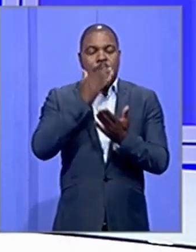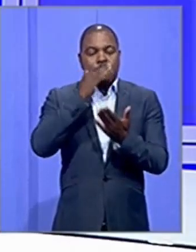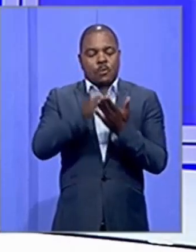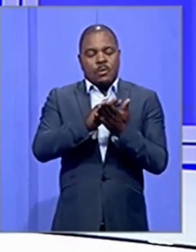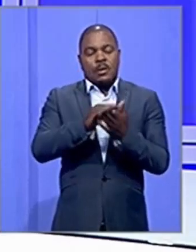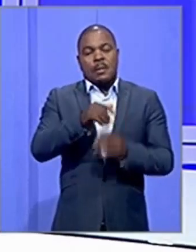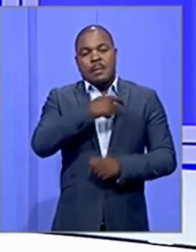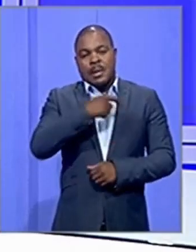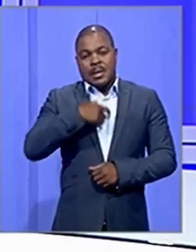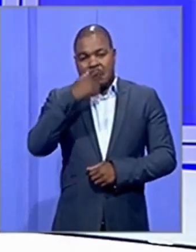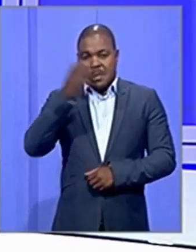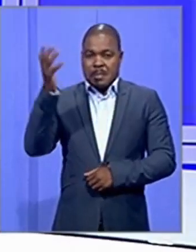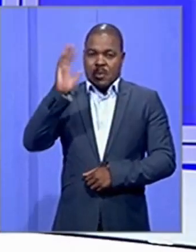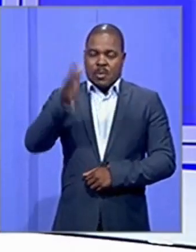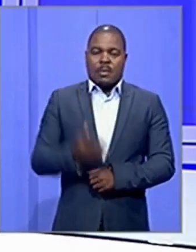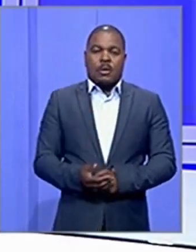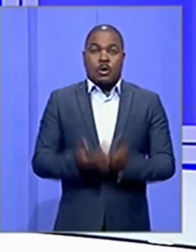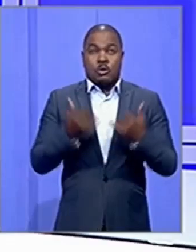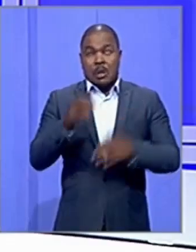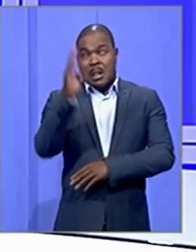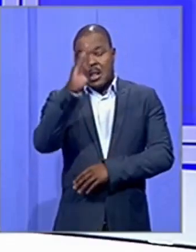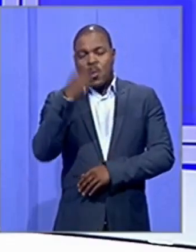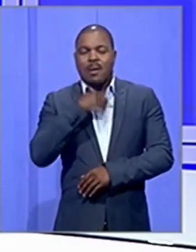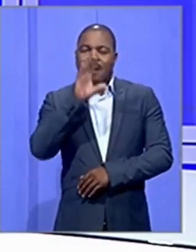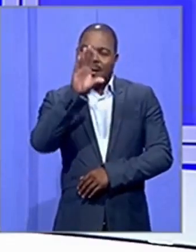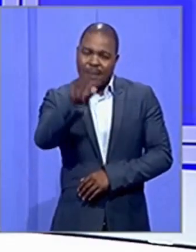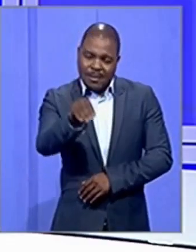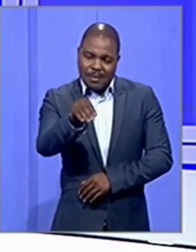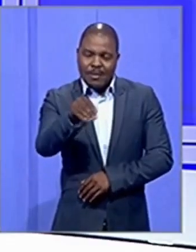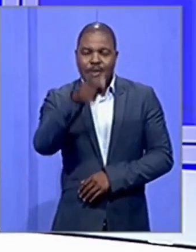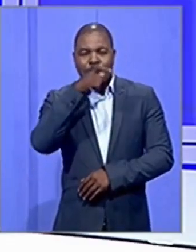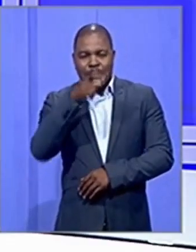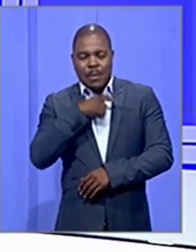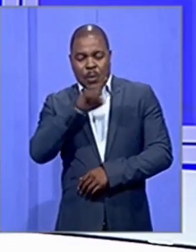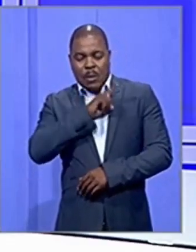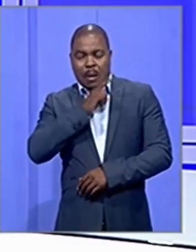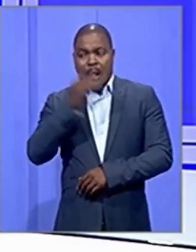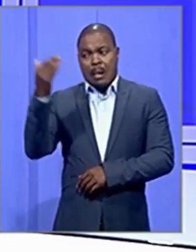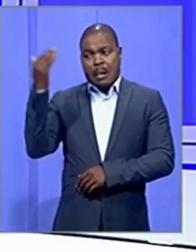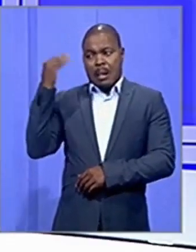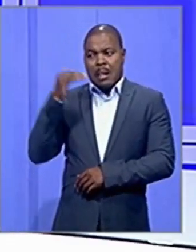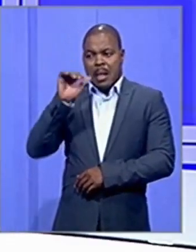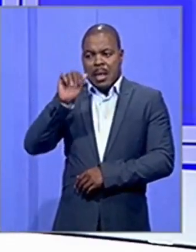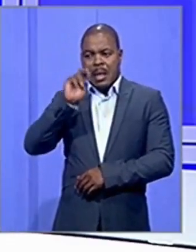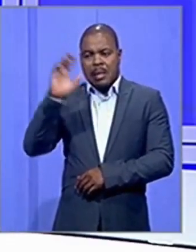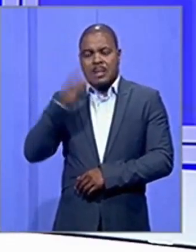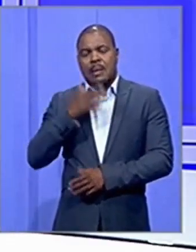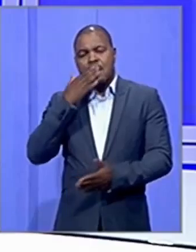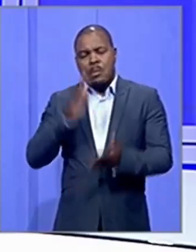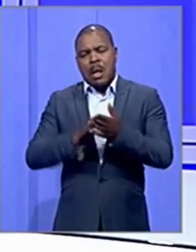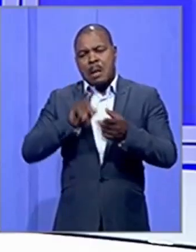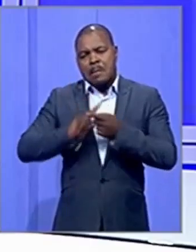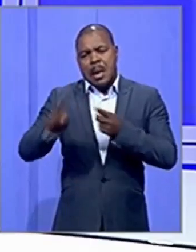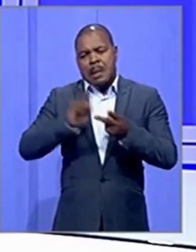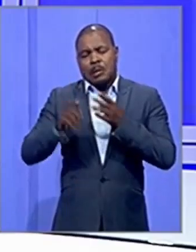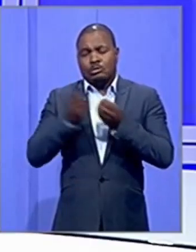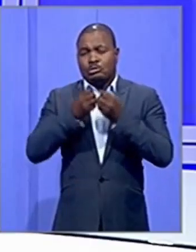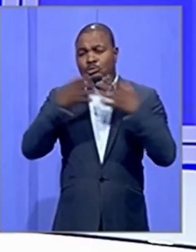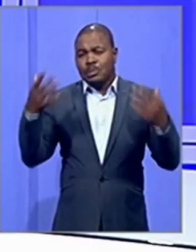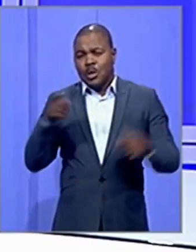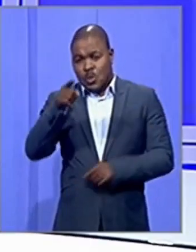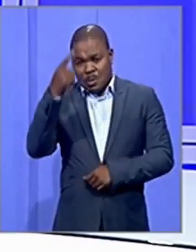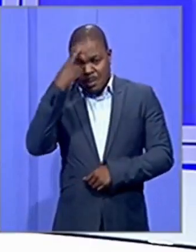president Ramaphosa mme re pejana re ra kopa maikutlo a mo hore jalo ka ANC nako ya feta ile ya etsa ditshepiso tse ngata ka ho fapana ke tshepiso efe eo